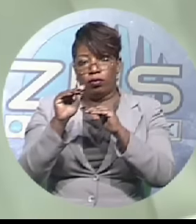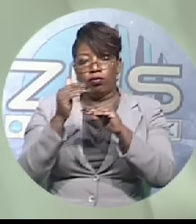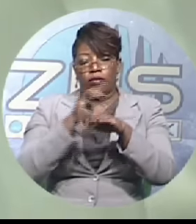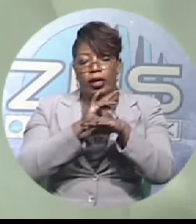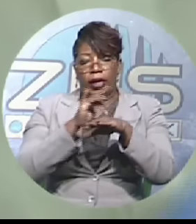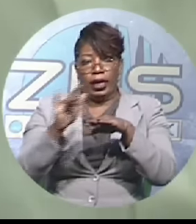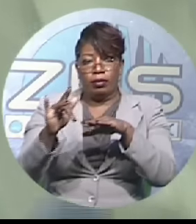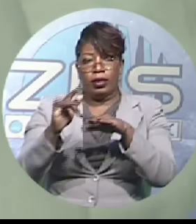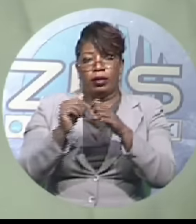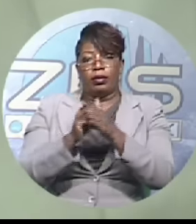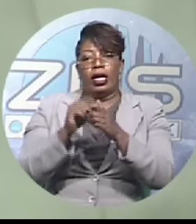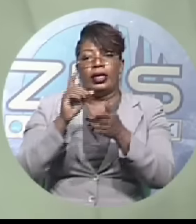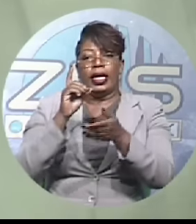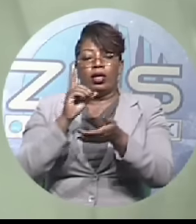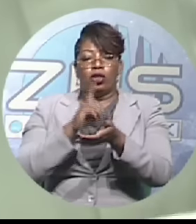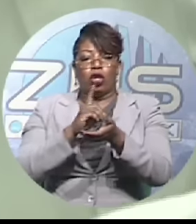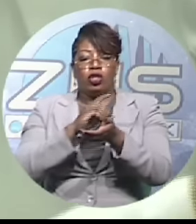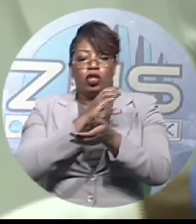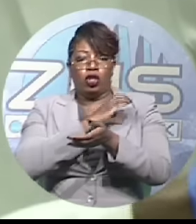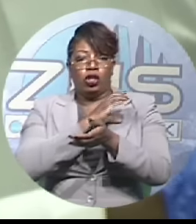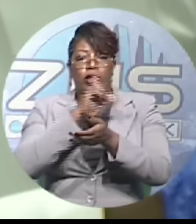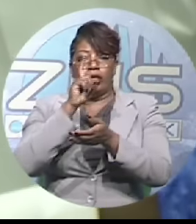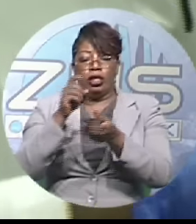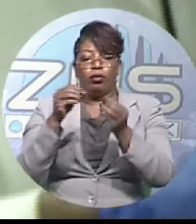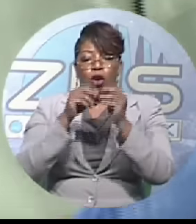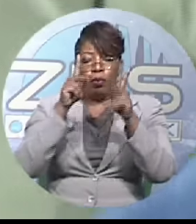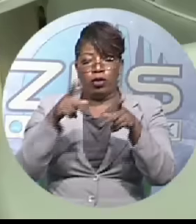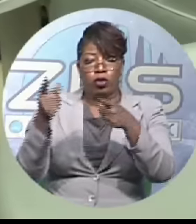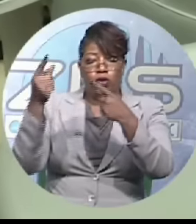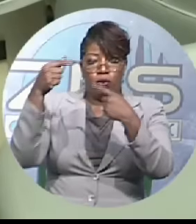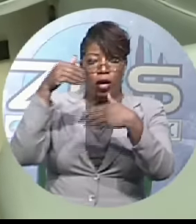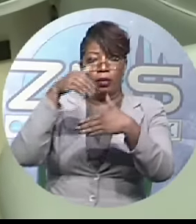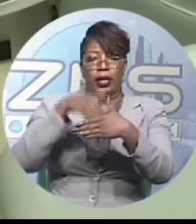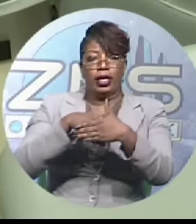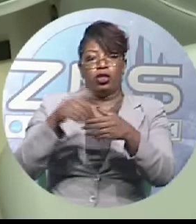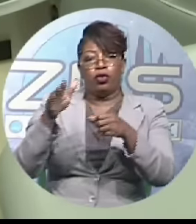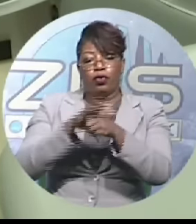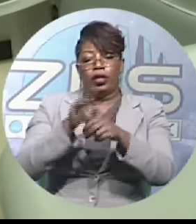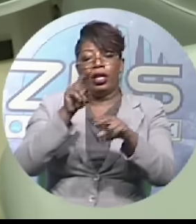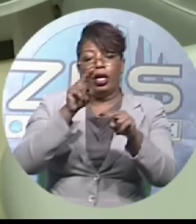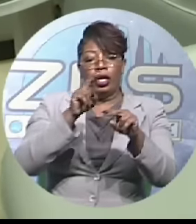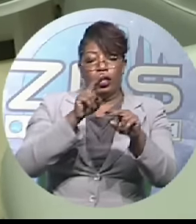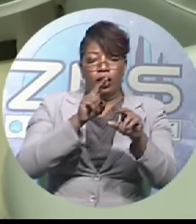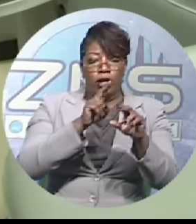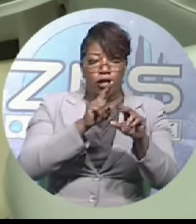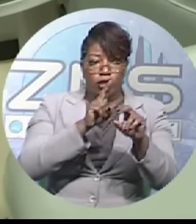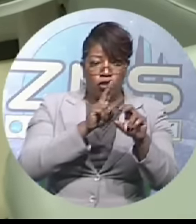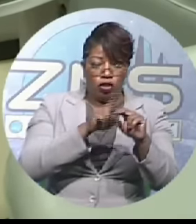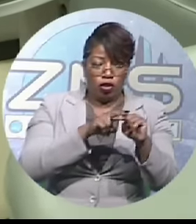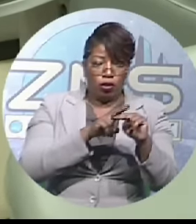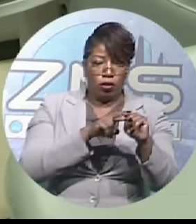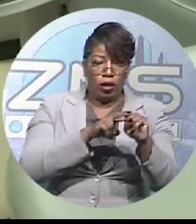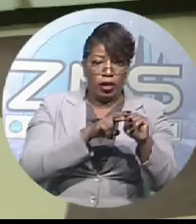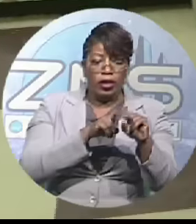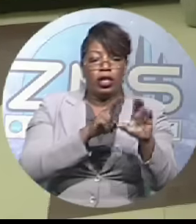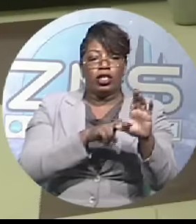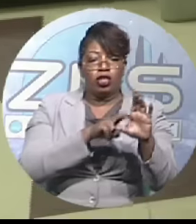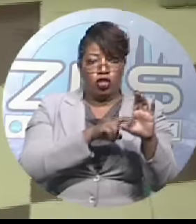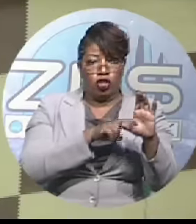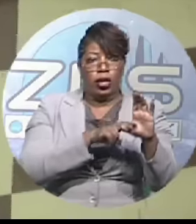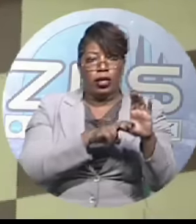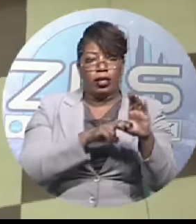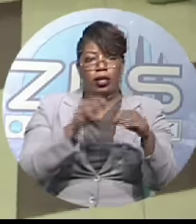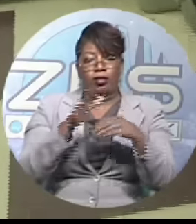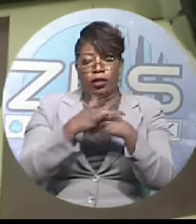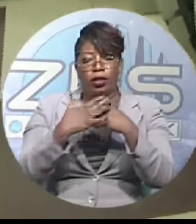bare. Dr. Curling wants more donors to come in and fill those empty chairs, as he stressed the lack of blood and its direct